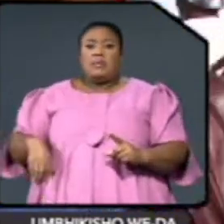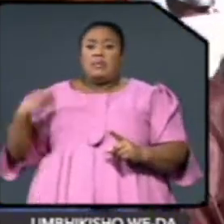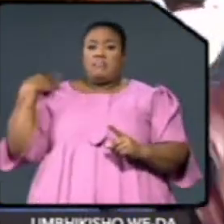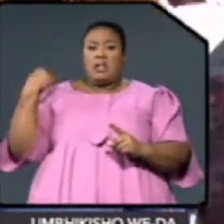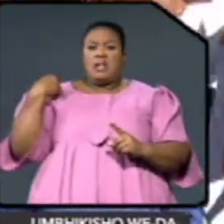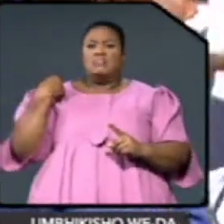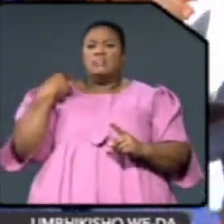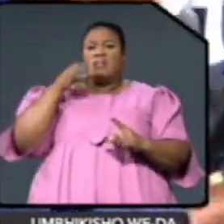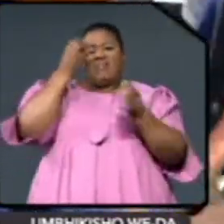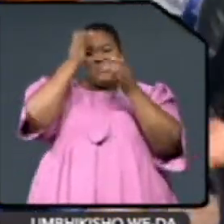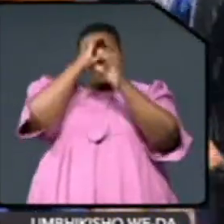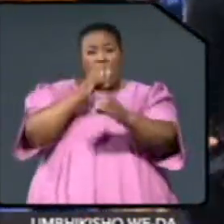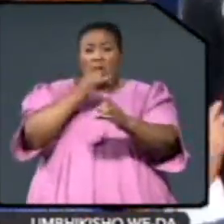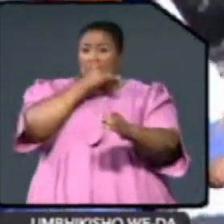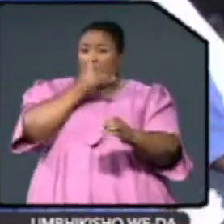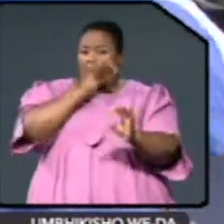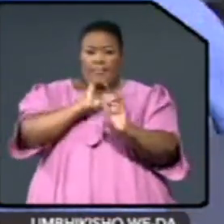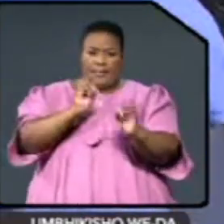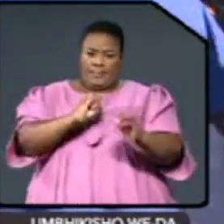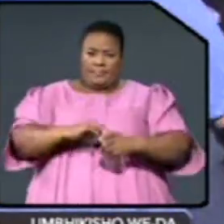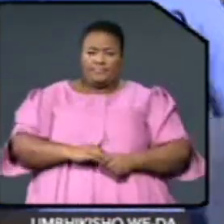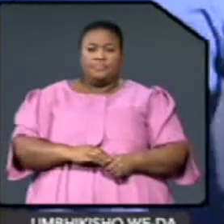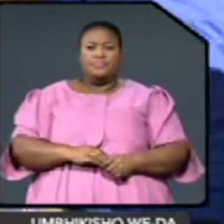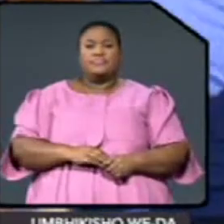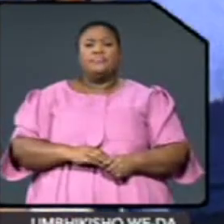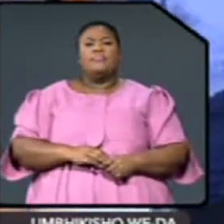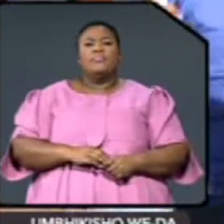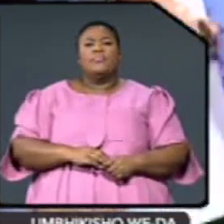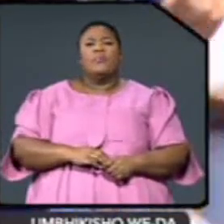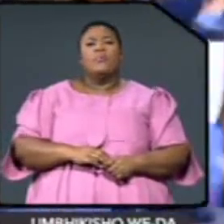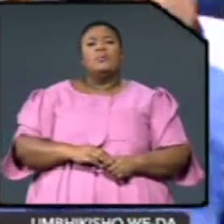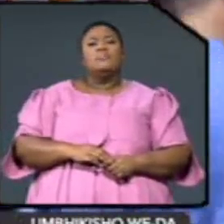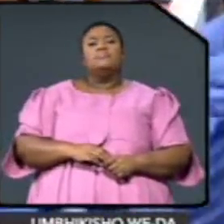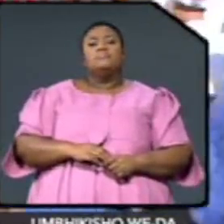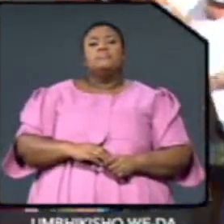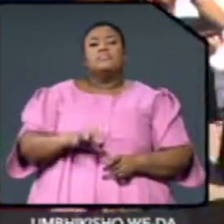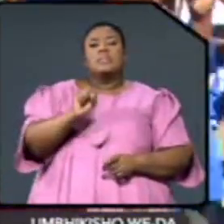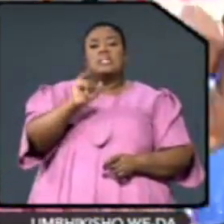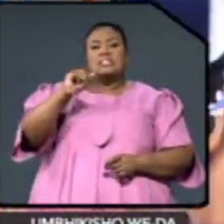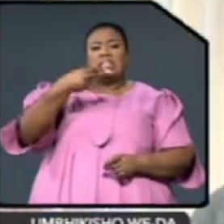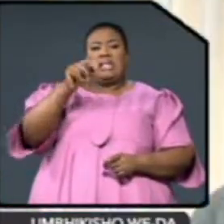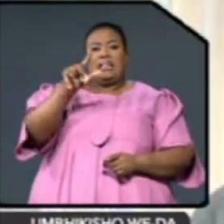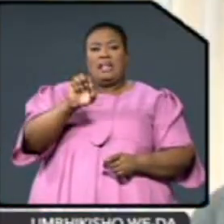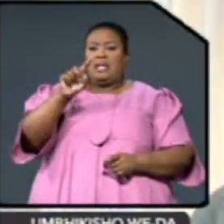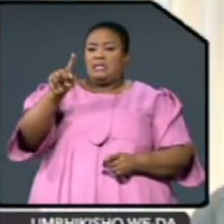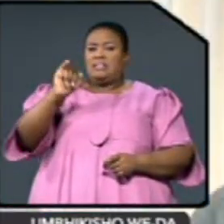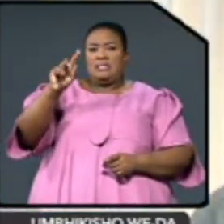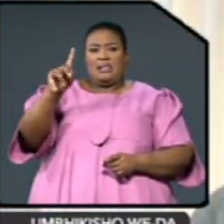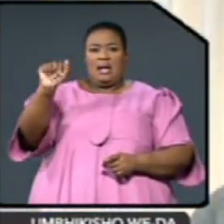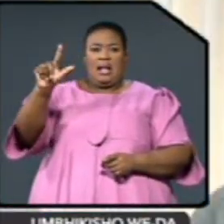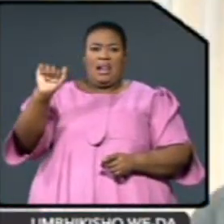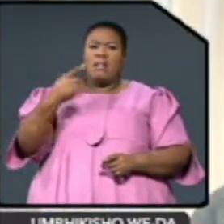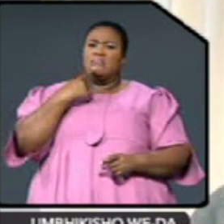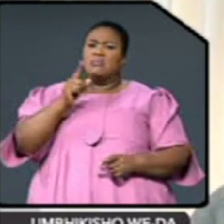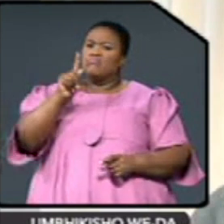seriously. Ngongqoshe wezemsebenzi kahulumeni nengqalasizinda uSihle Zikalala uyayiphikisa lezi nsolo. I don't know what is